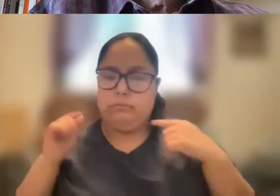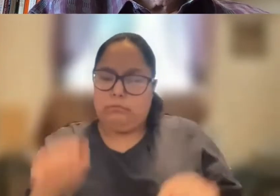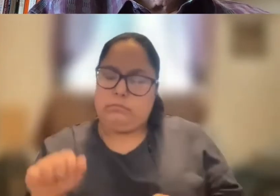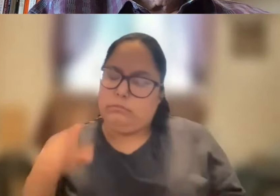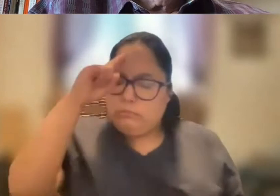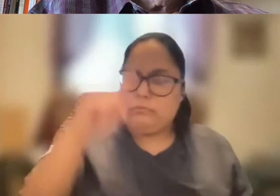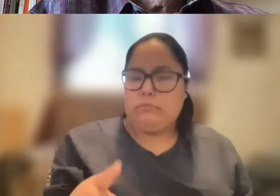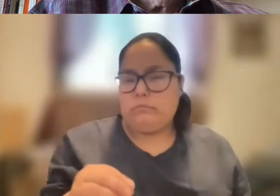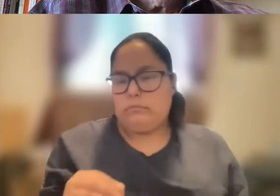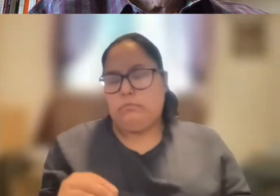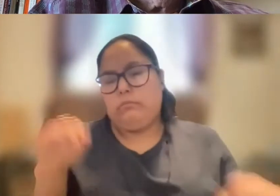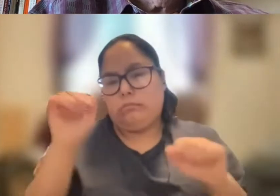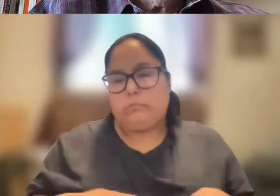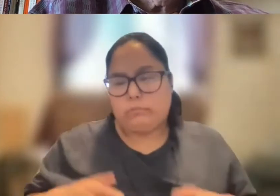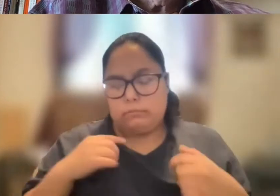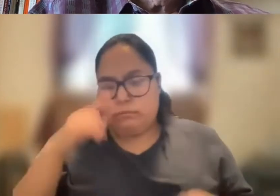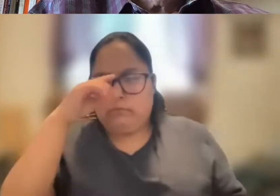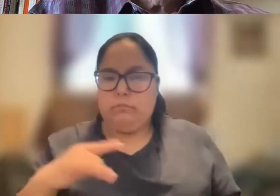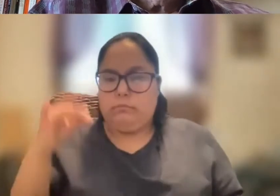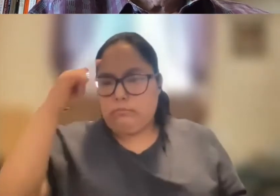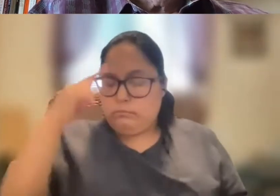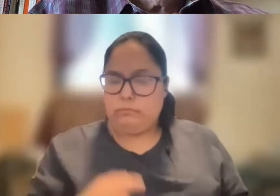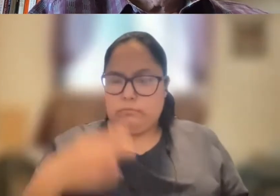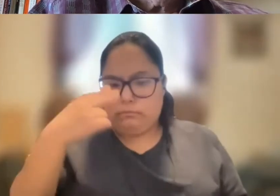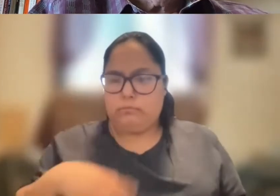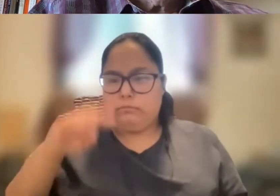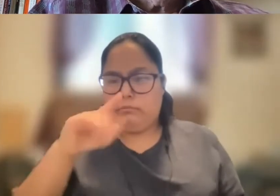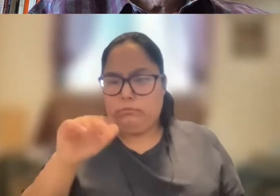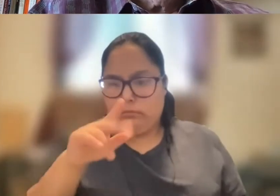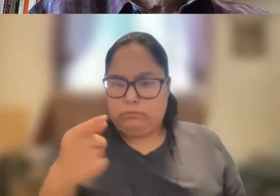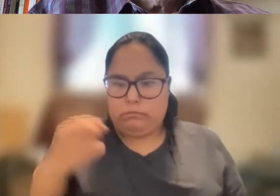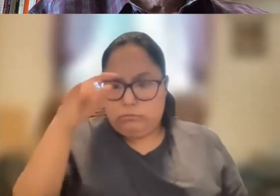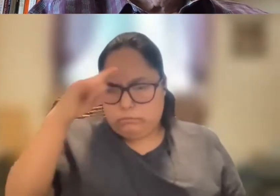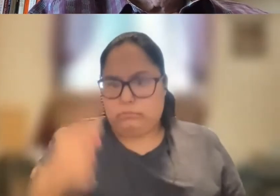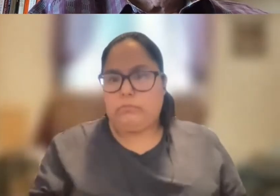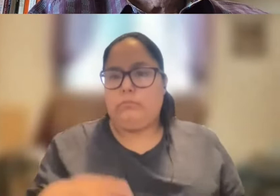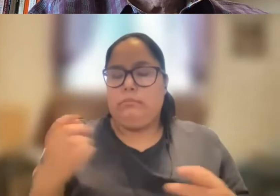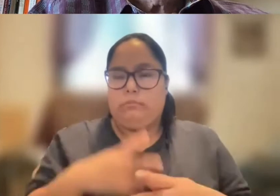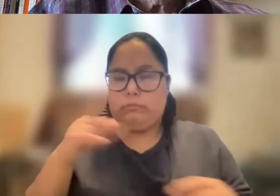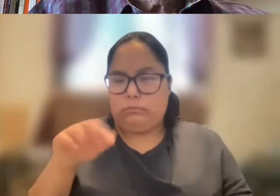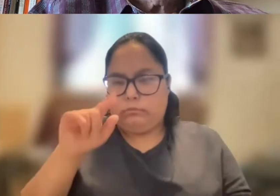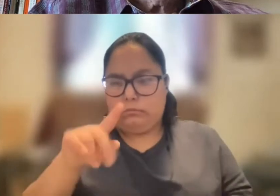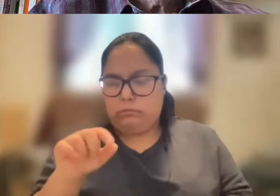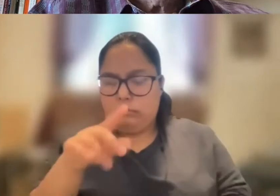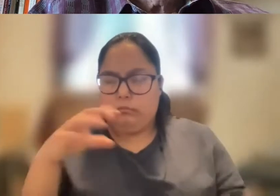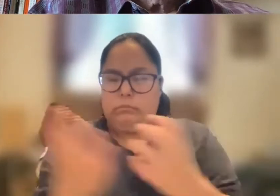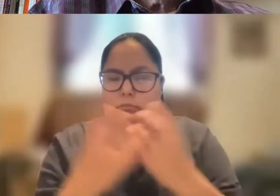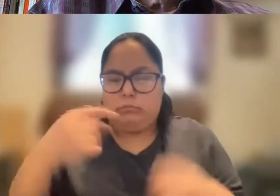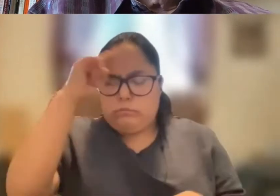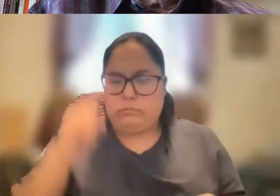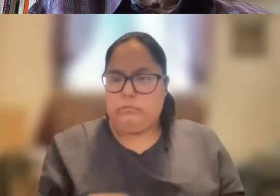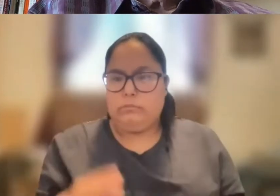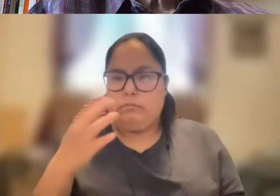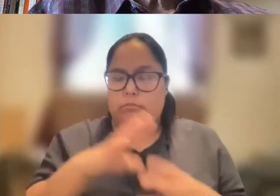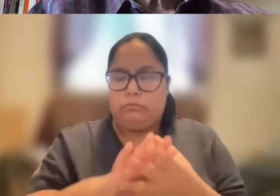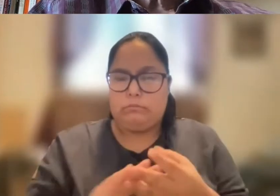can to fight the good fight, so to speak. So Mike, our congratulations to you from the Primetimers Club. And in closing,